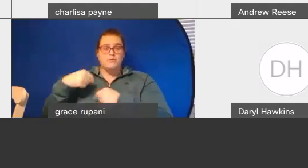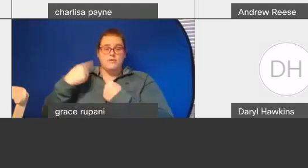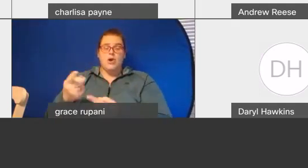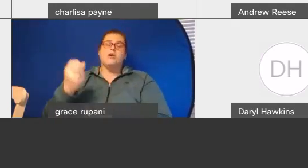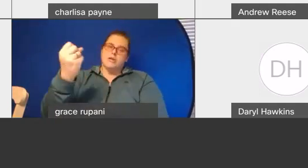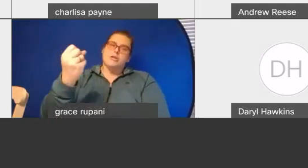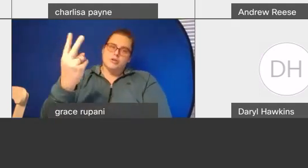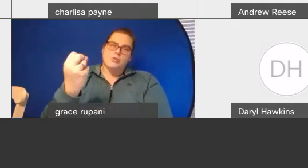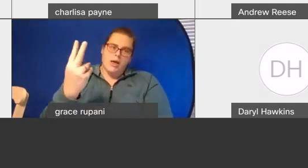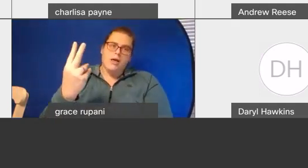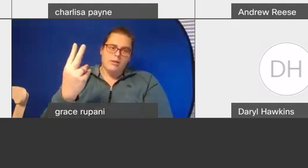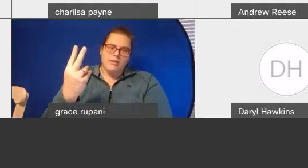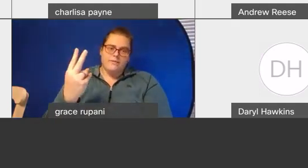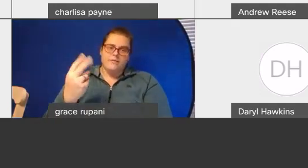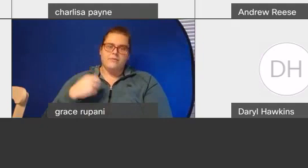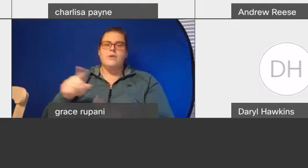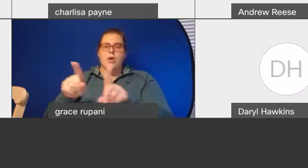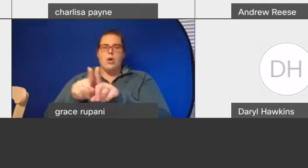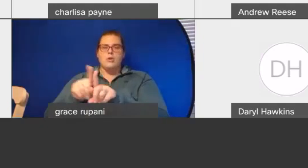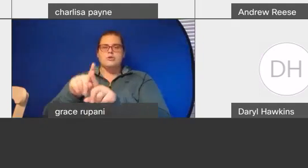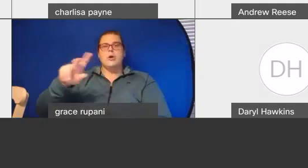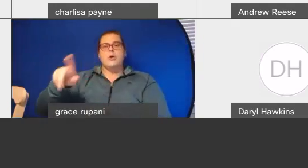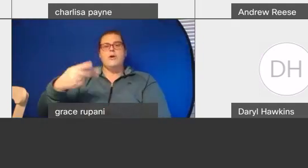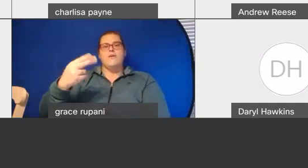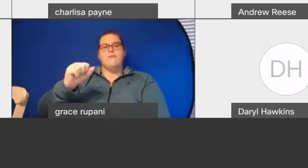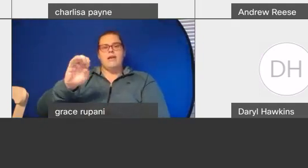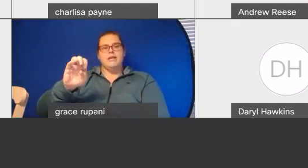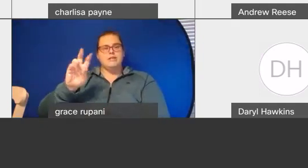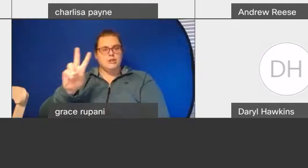providers I mentioned earlier, Phase 2 Academy has also been approved.